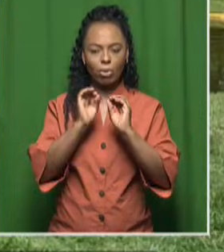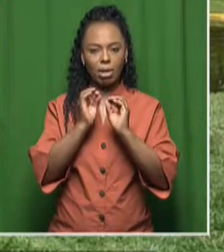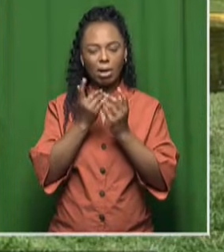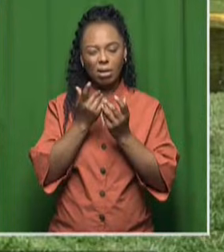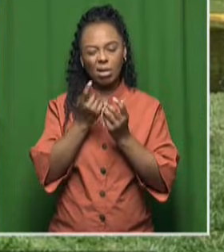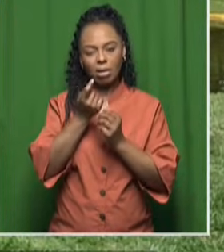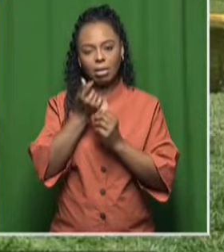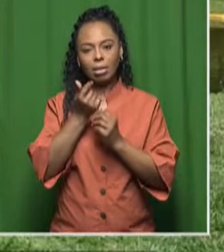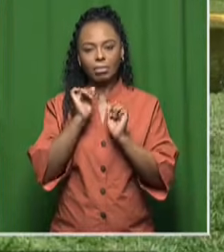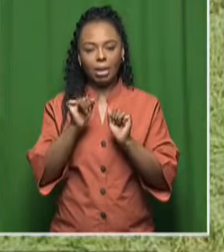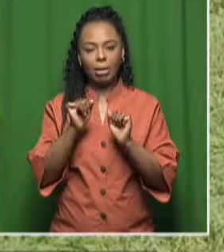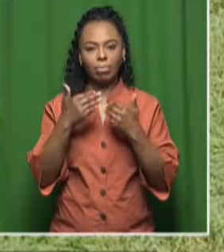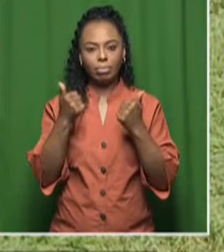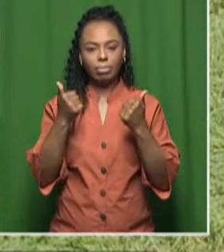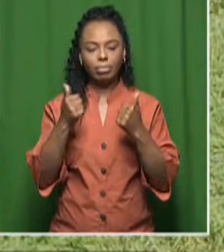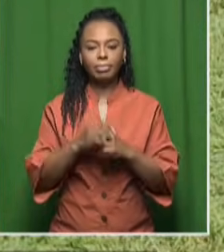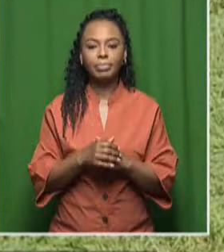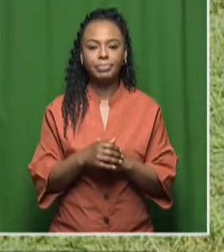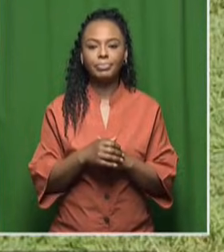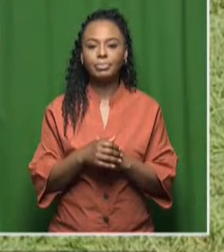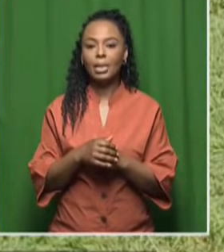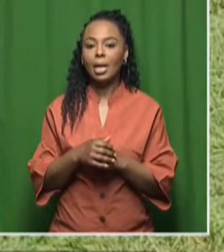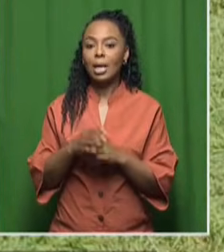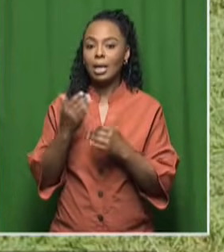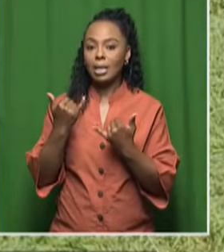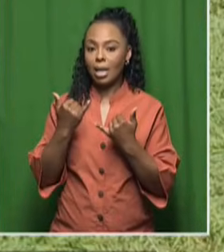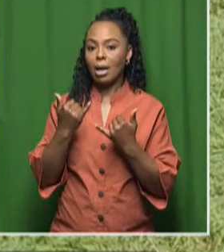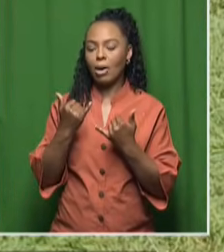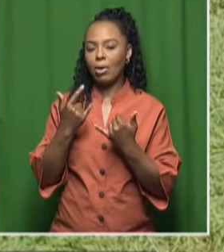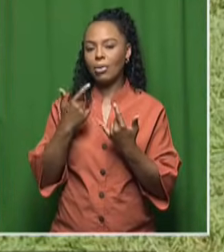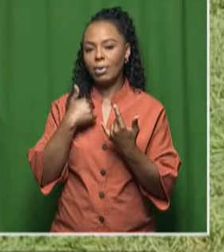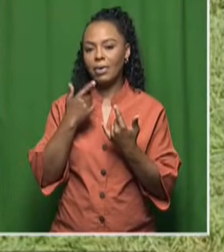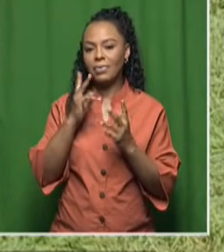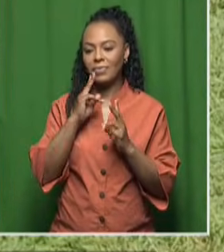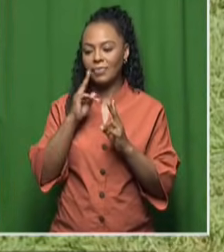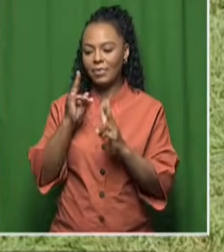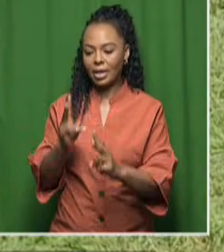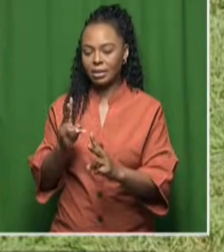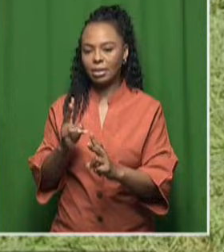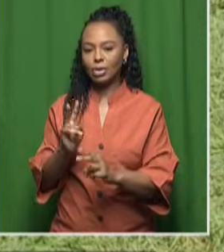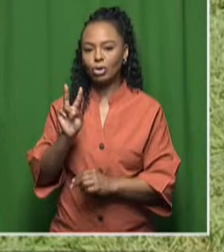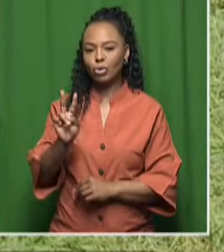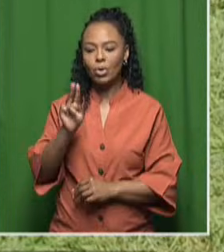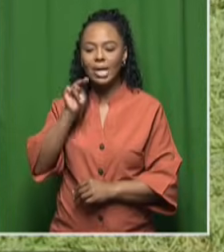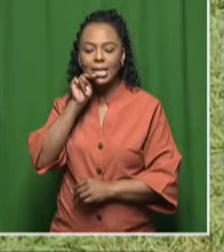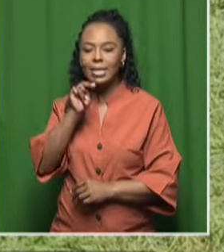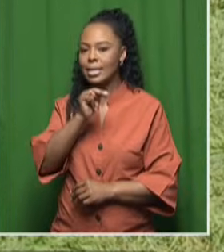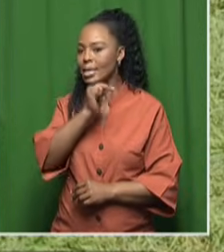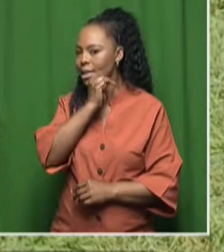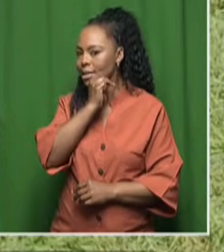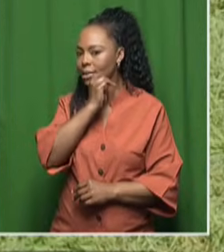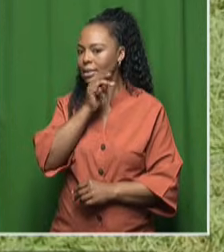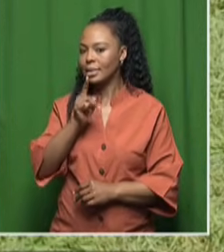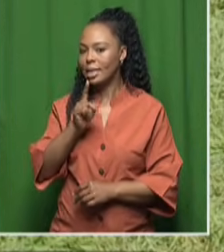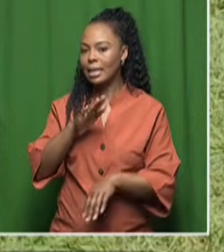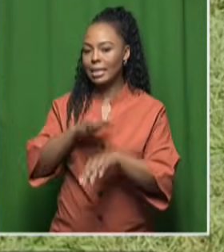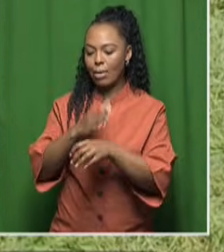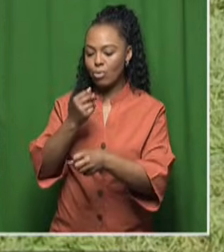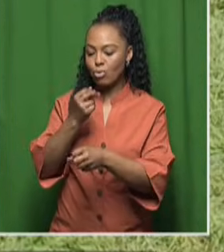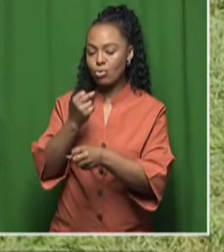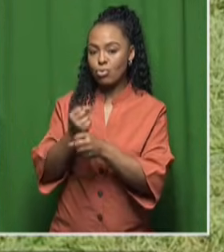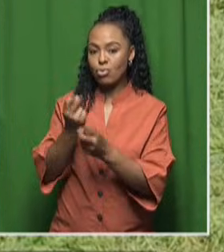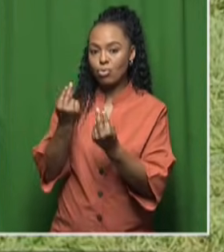that in bits and pieces. So my niece came to visit, the two of my little niece, over the New Year period, and